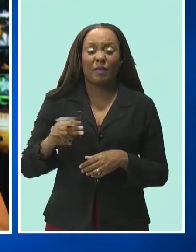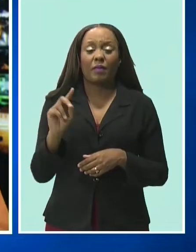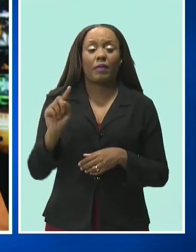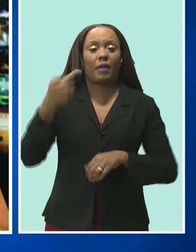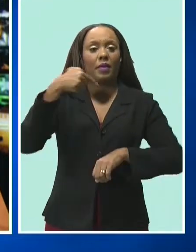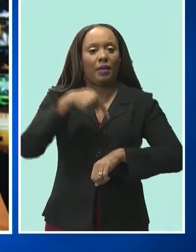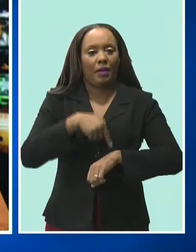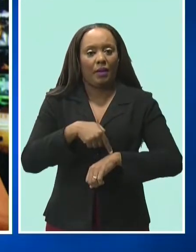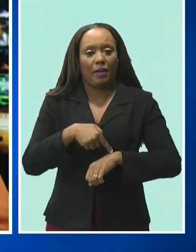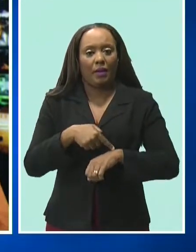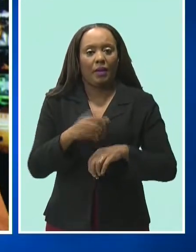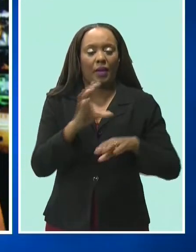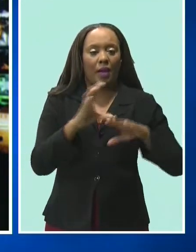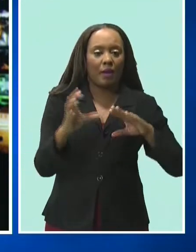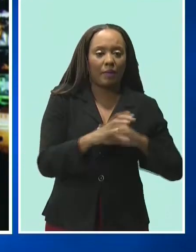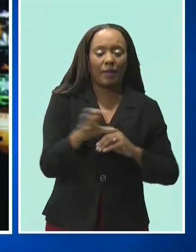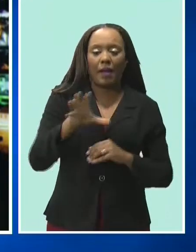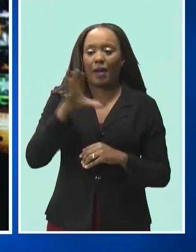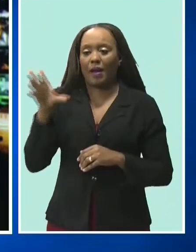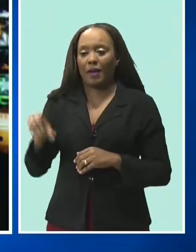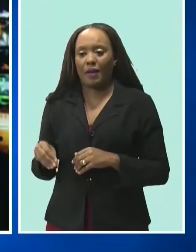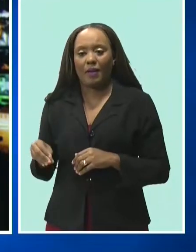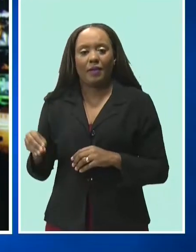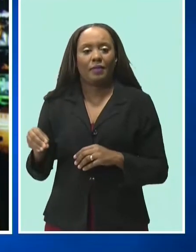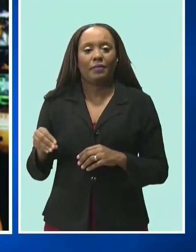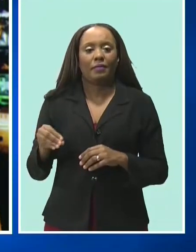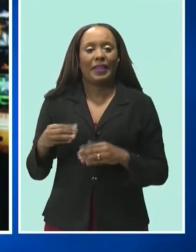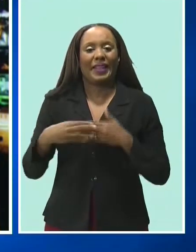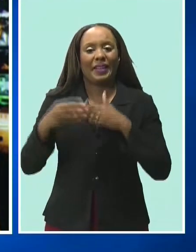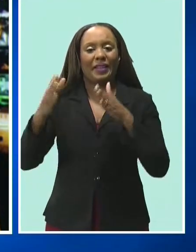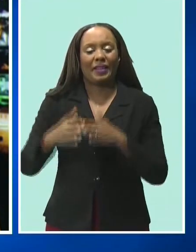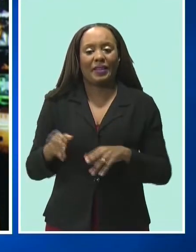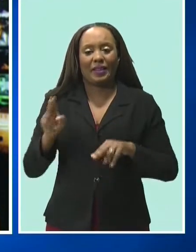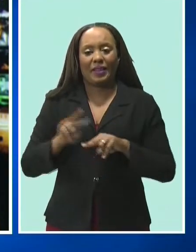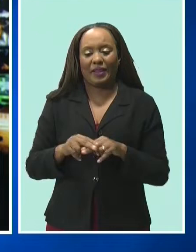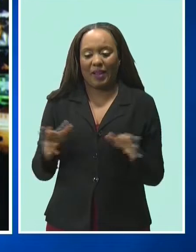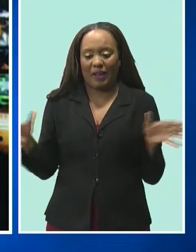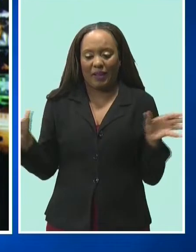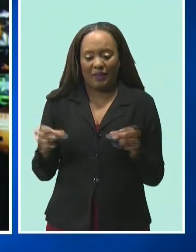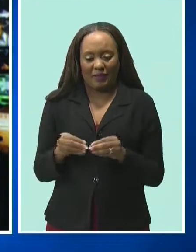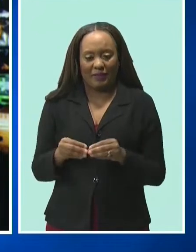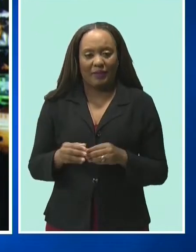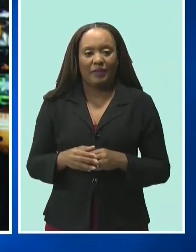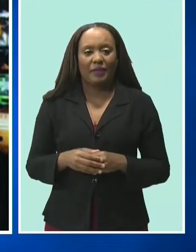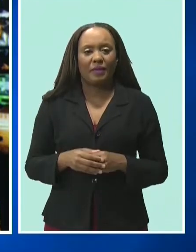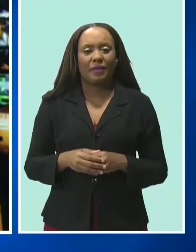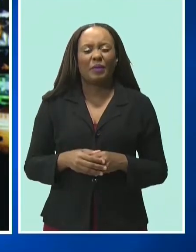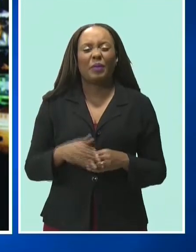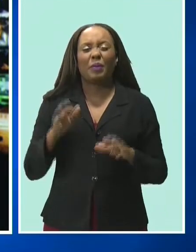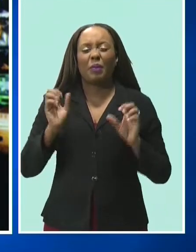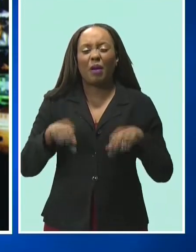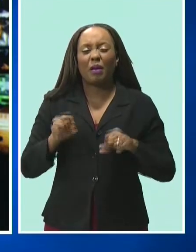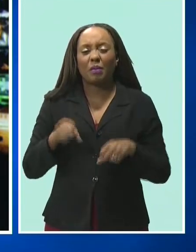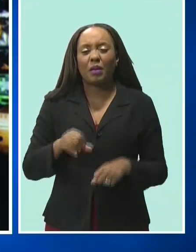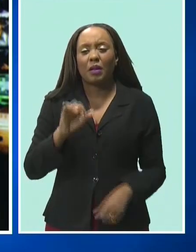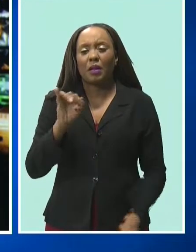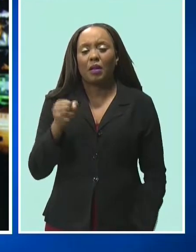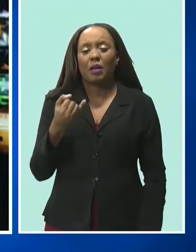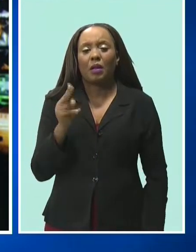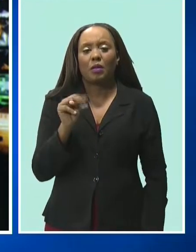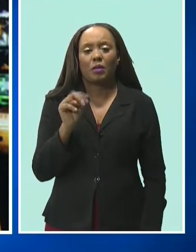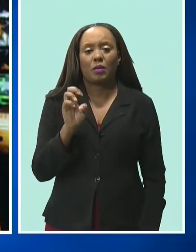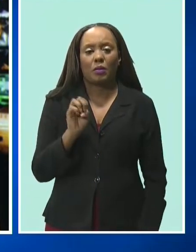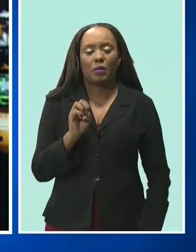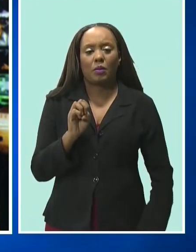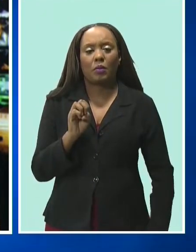state of the Caribbean and Africa sit down together. This summit is likely to be in June in Nairobi,